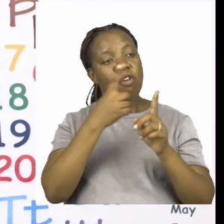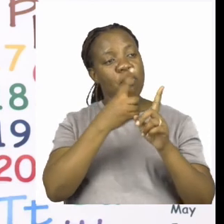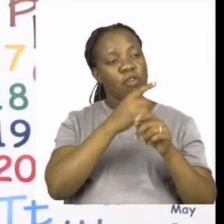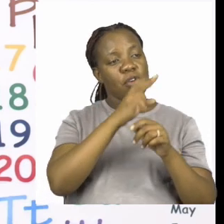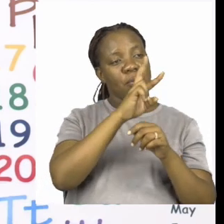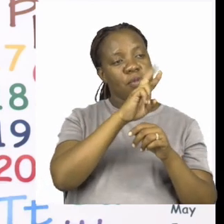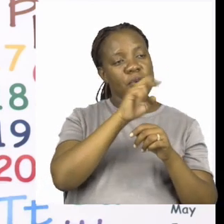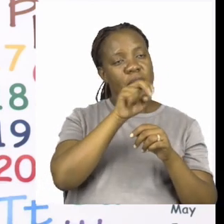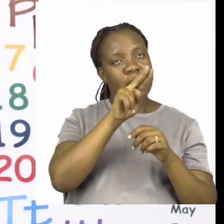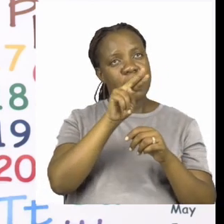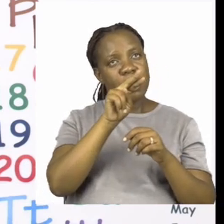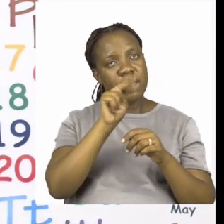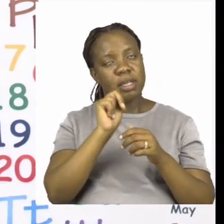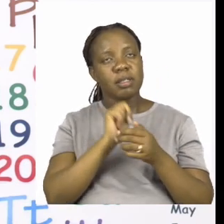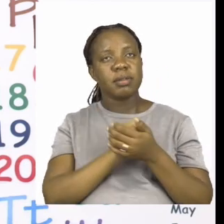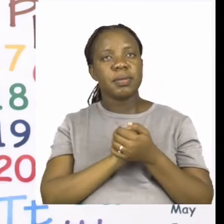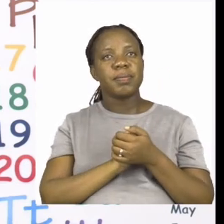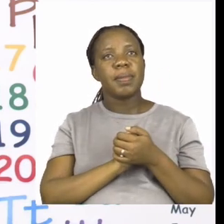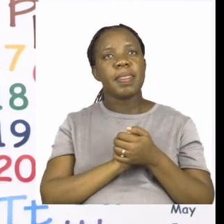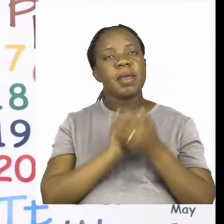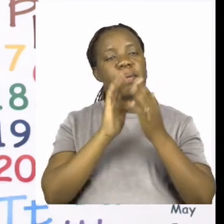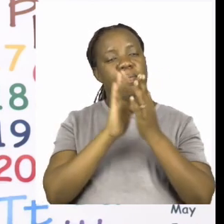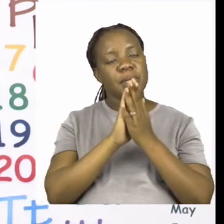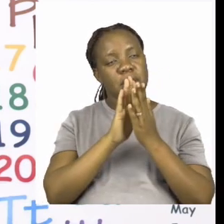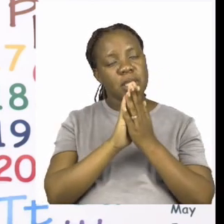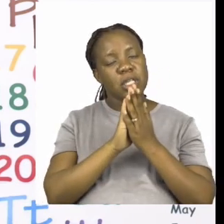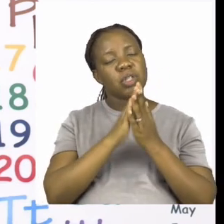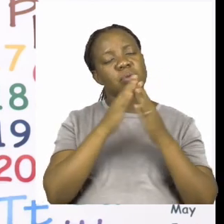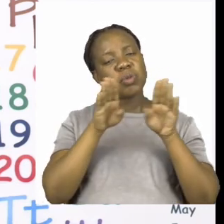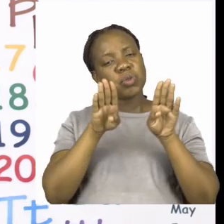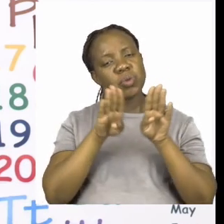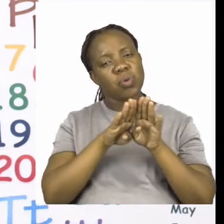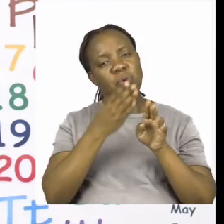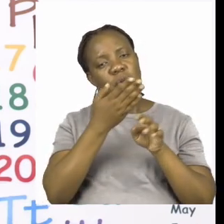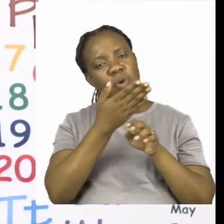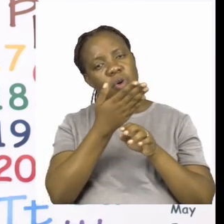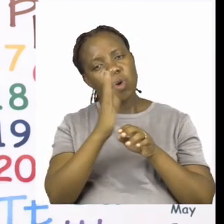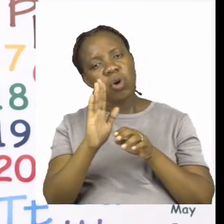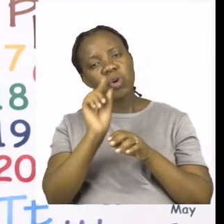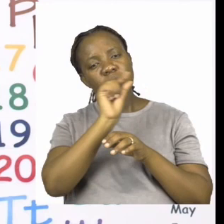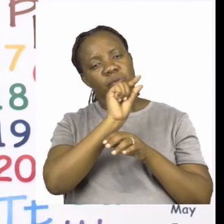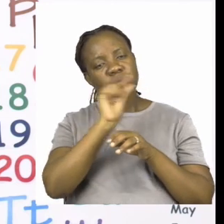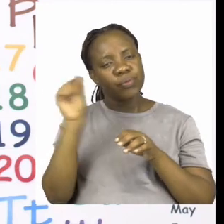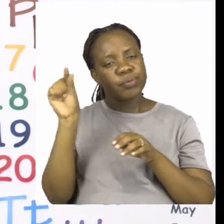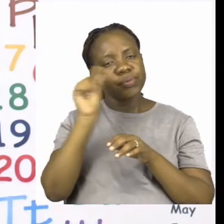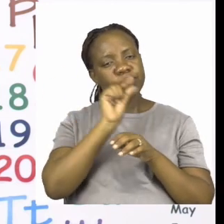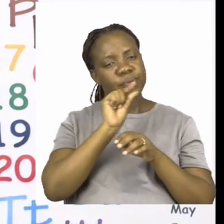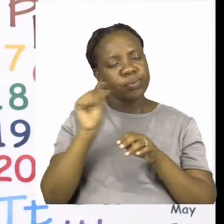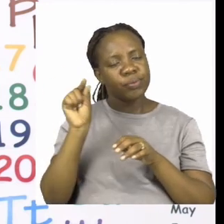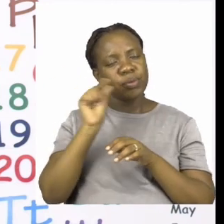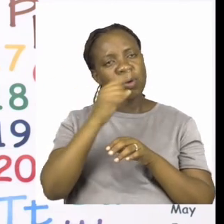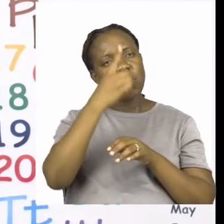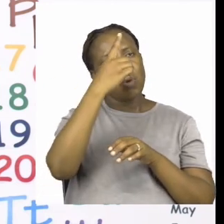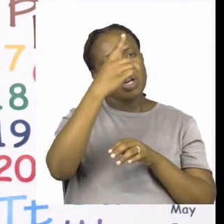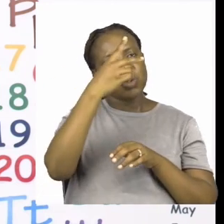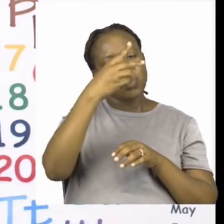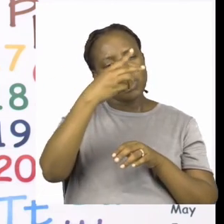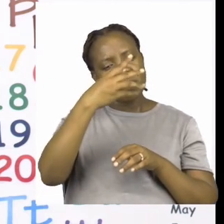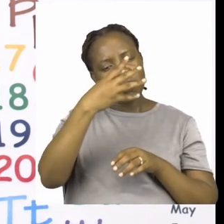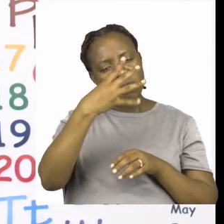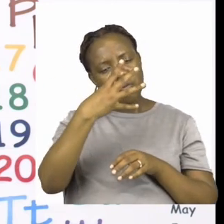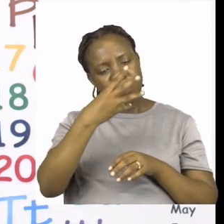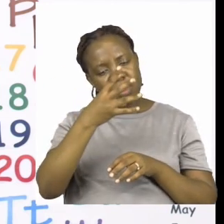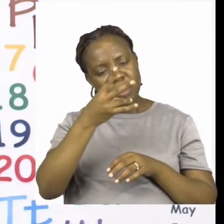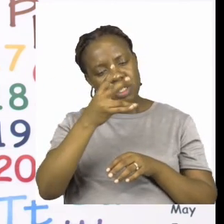sentences all the way up to number 10. And when you are done filling in all the sentences or changing all